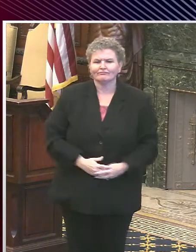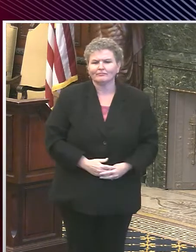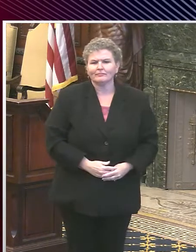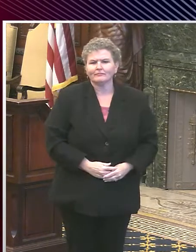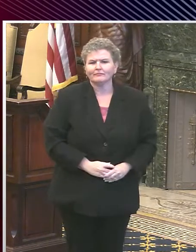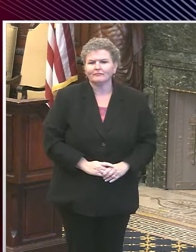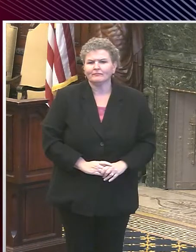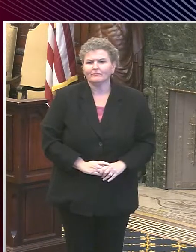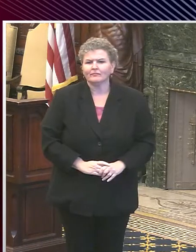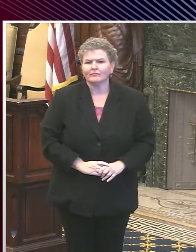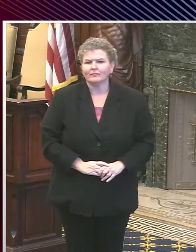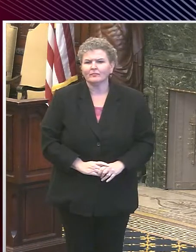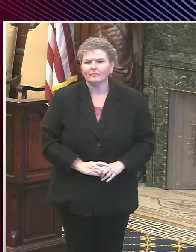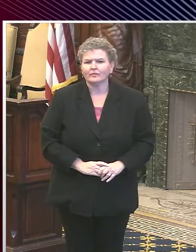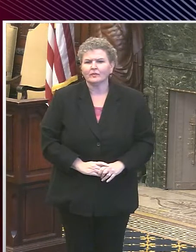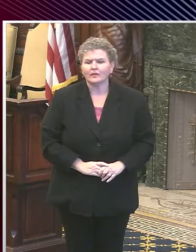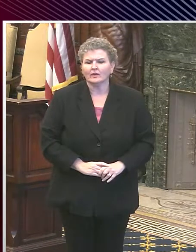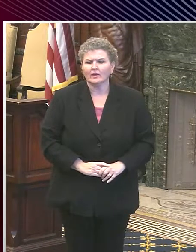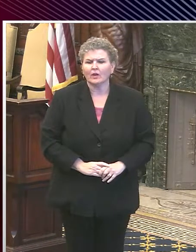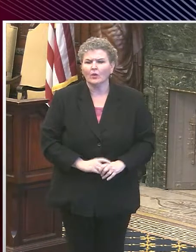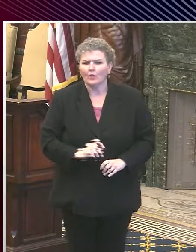Okay.